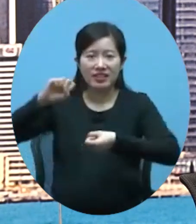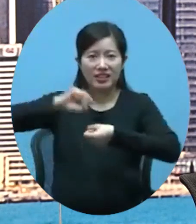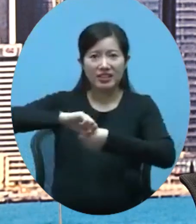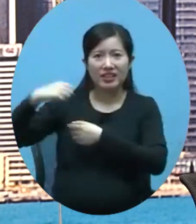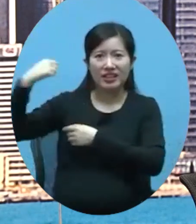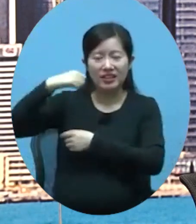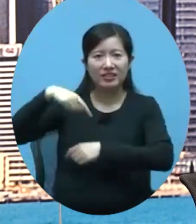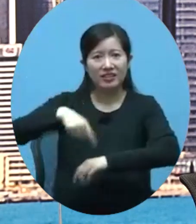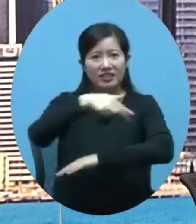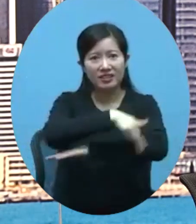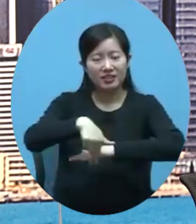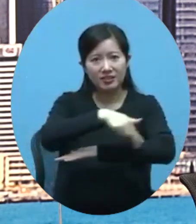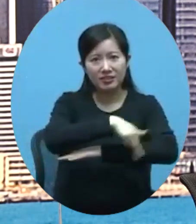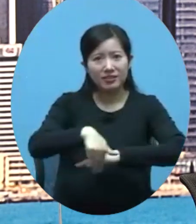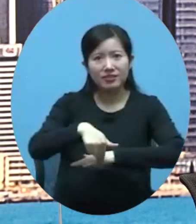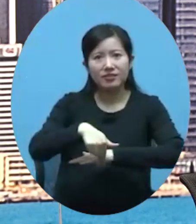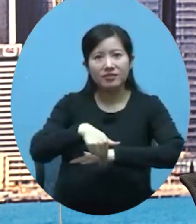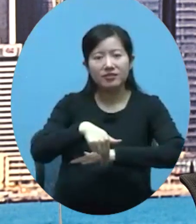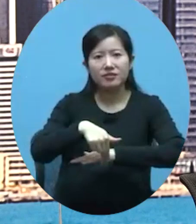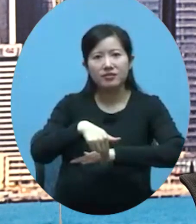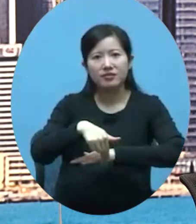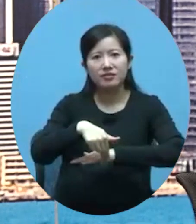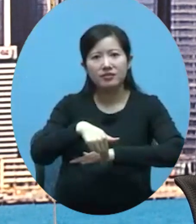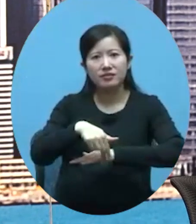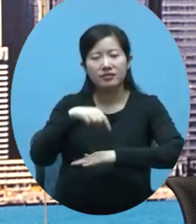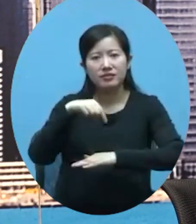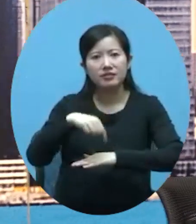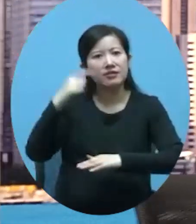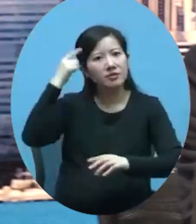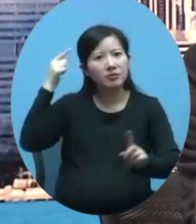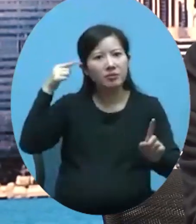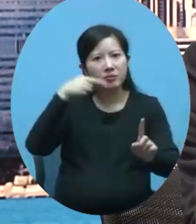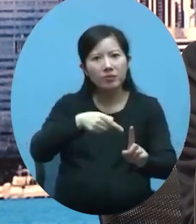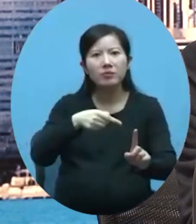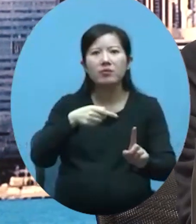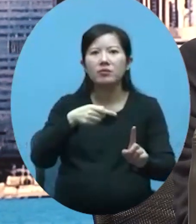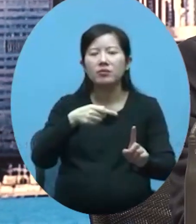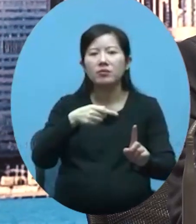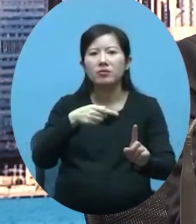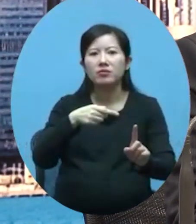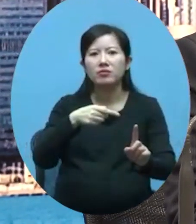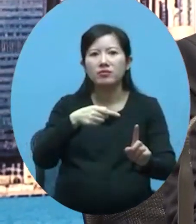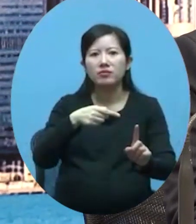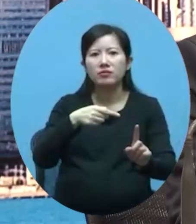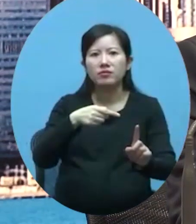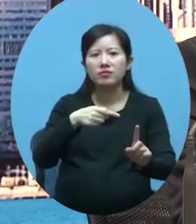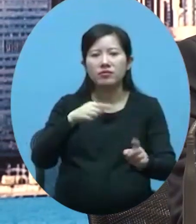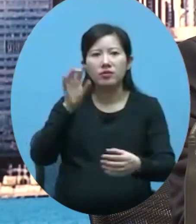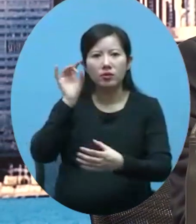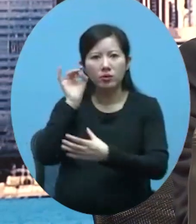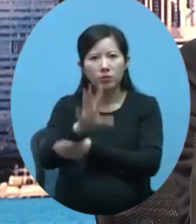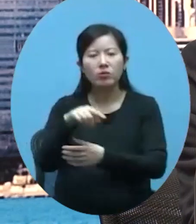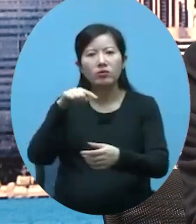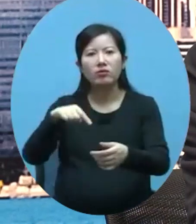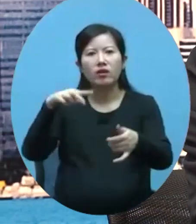is to detect the patient earlier to have earlier detection earlier